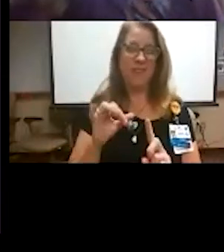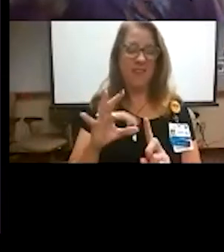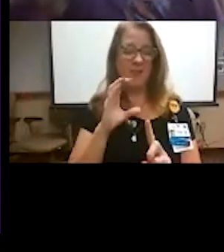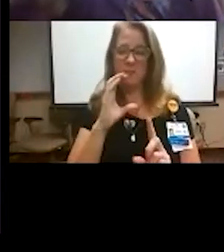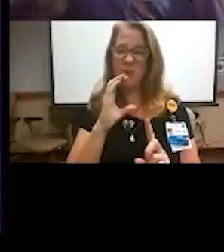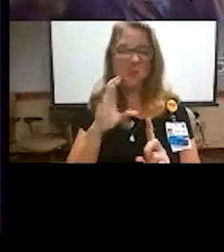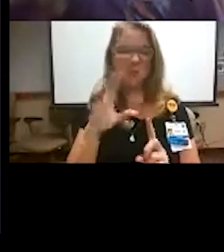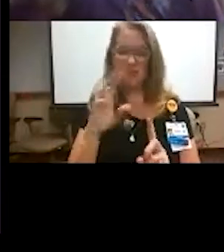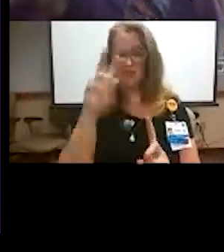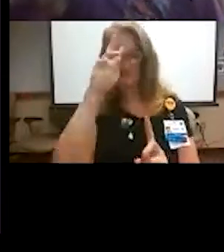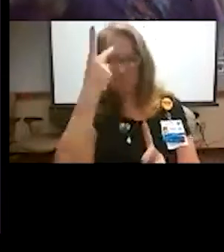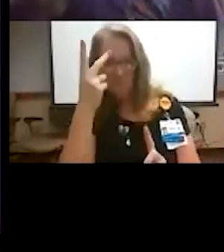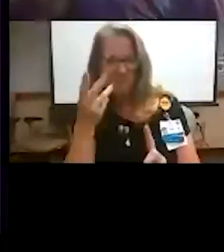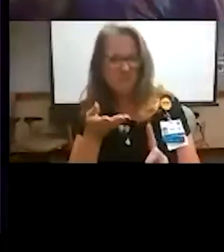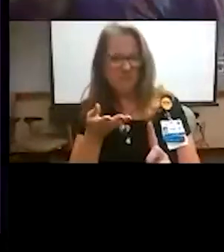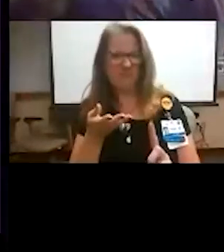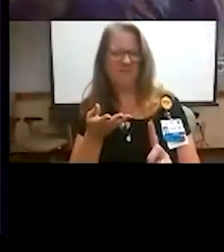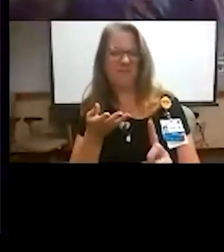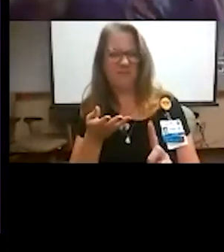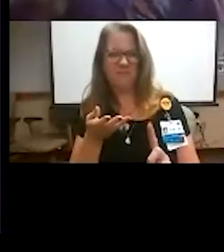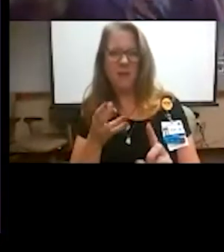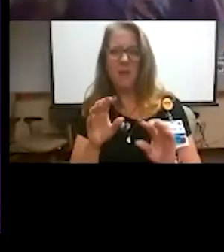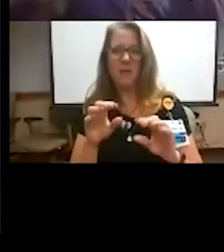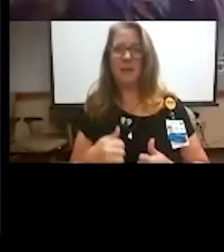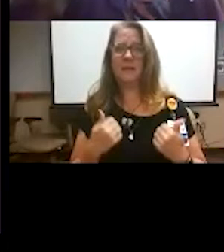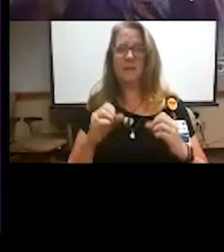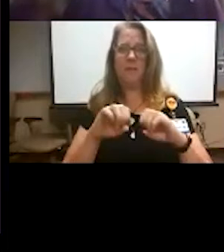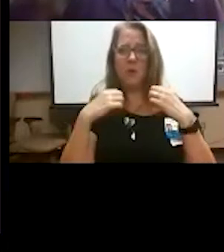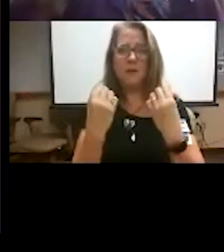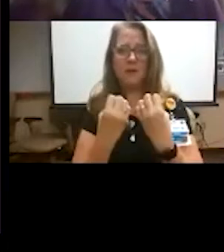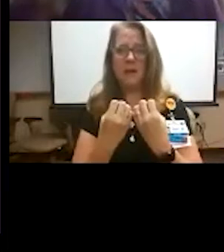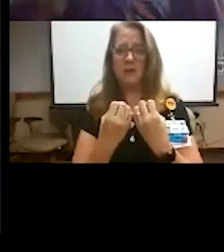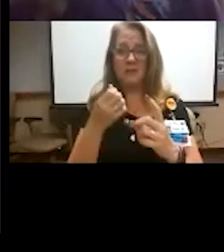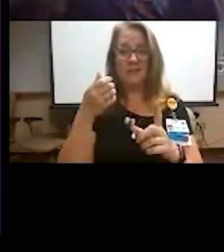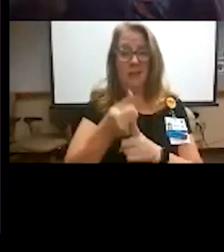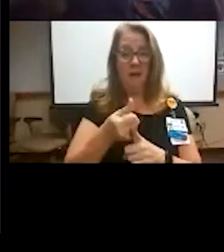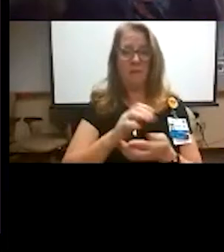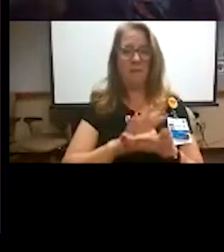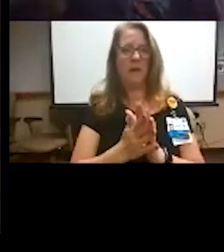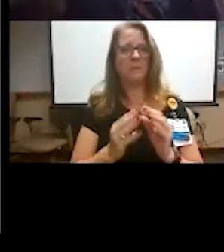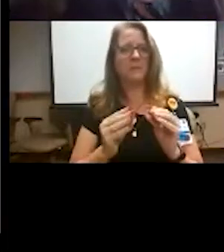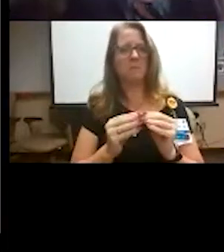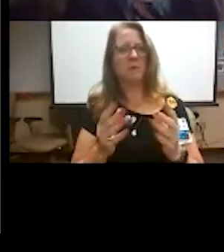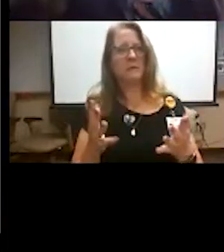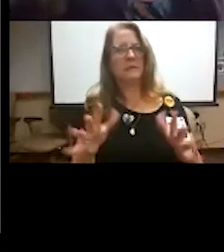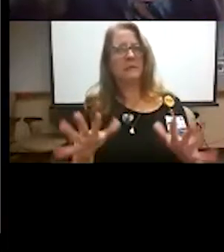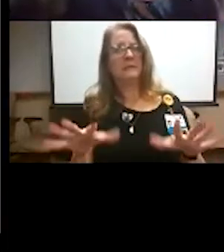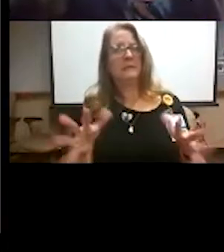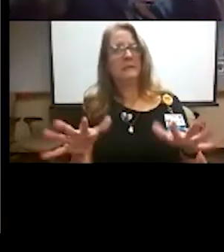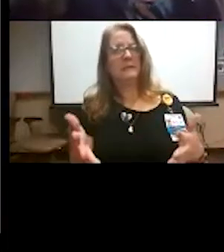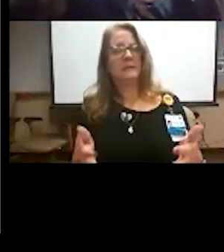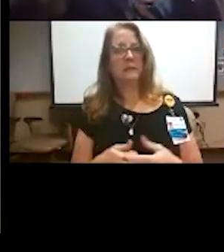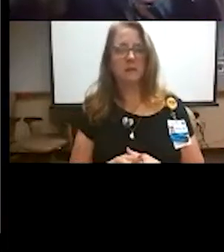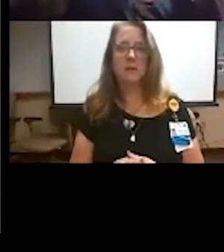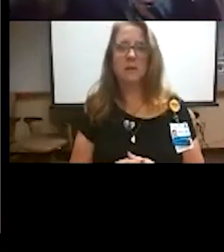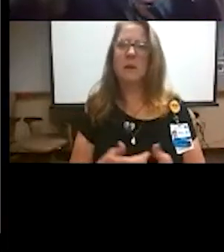is misunderstood, the existence of the organization itself becomes more tenuous. Well,